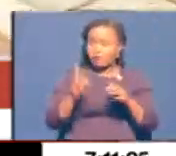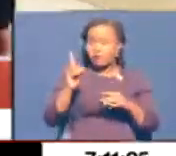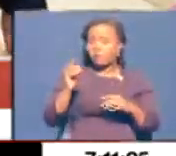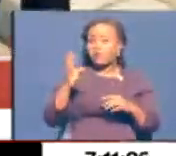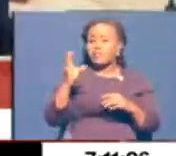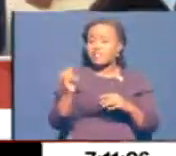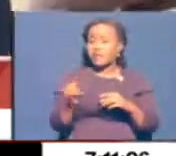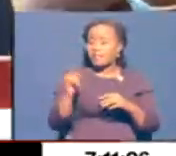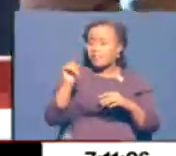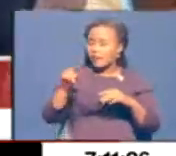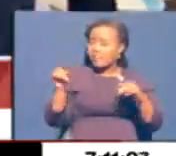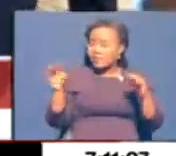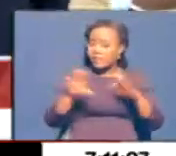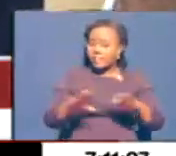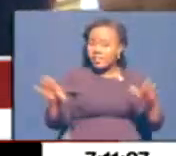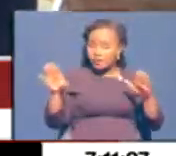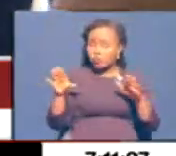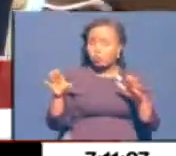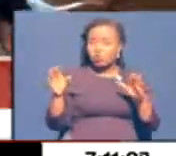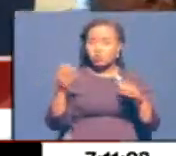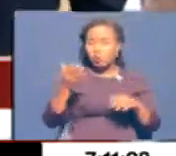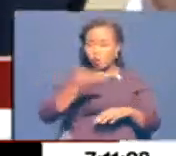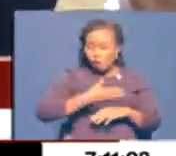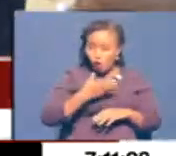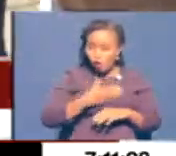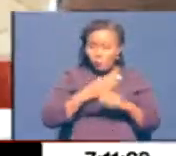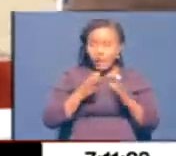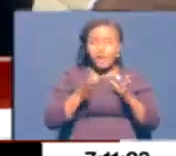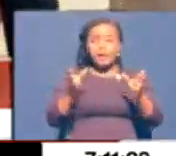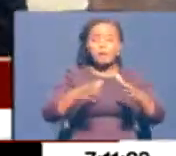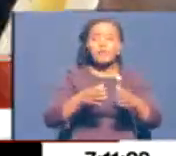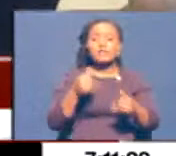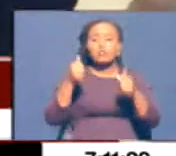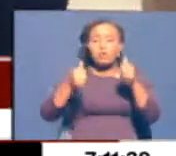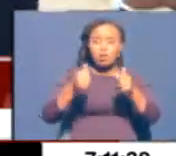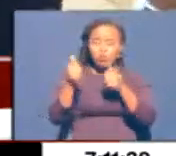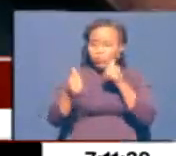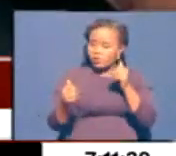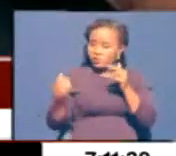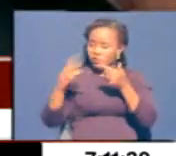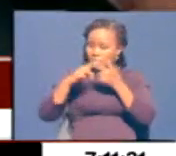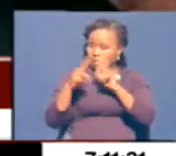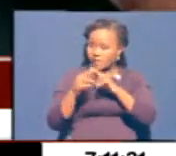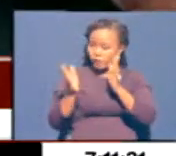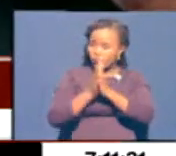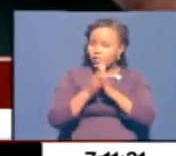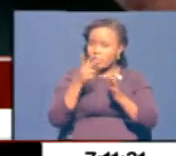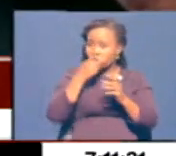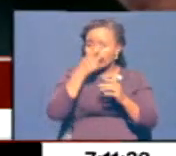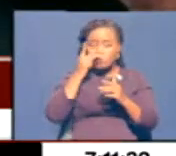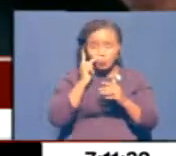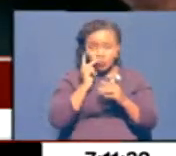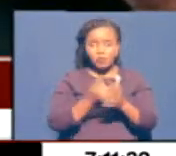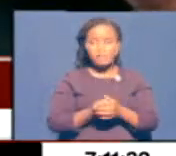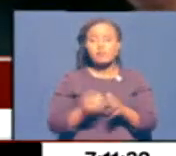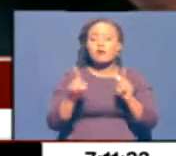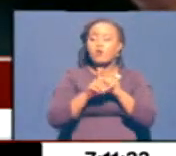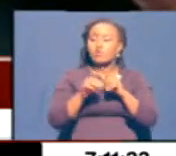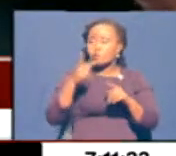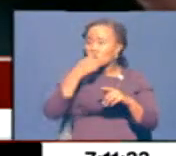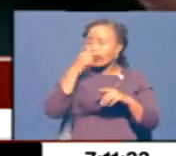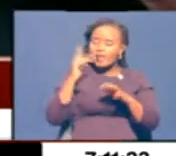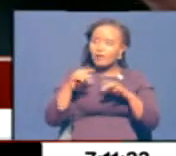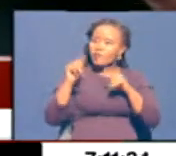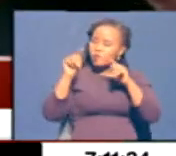hiyo ilimilikiwa na kampuni inayohusishwa na kiongozi huyo wa chama cha Wiper. Kalonzo alimsuta naibu rais William